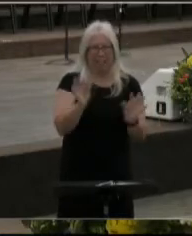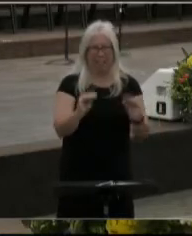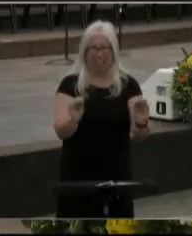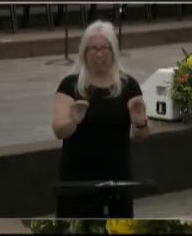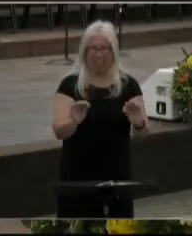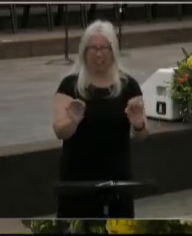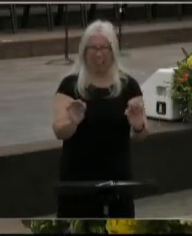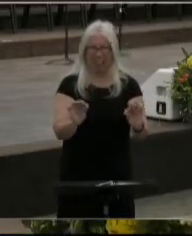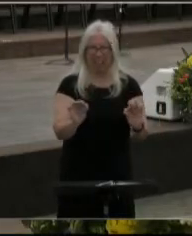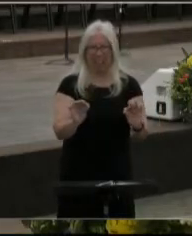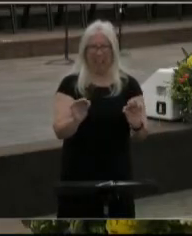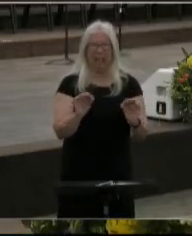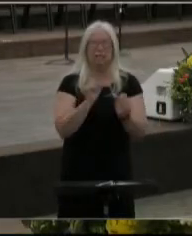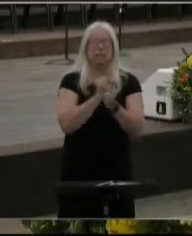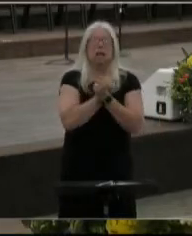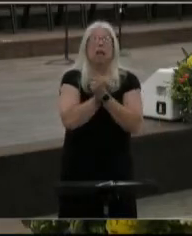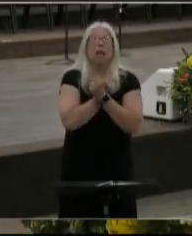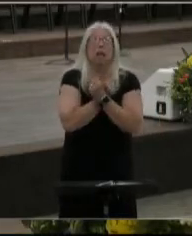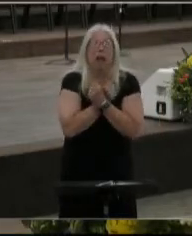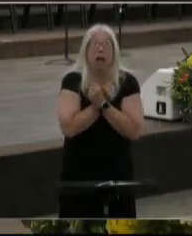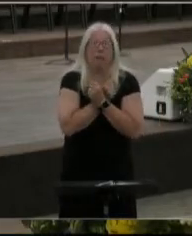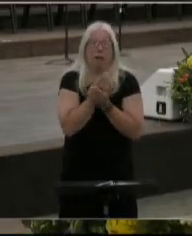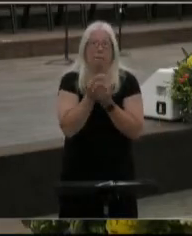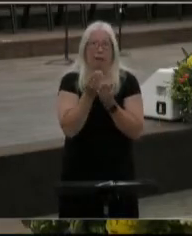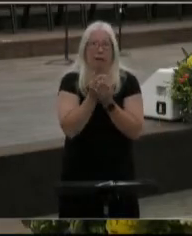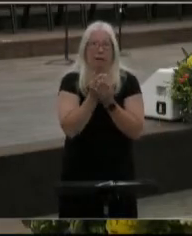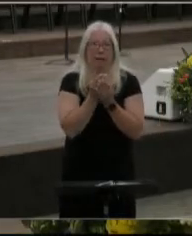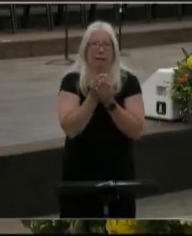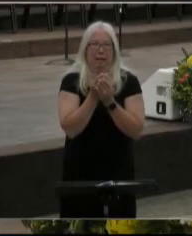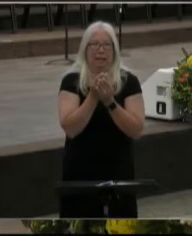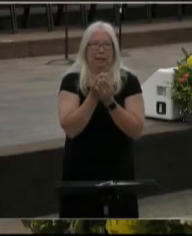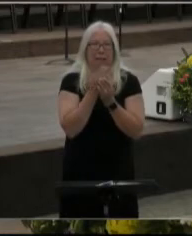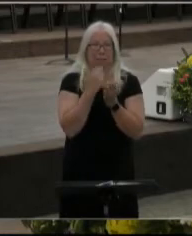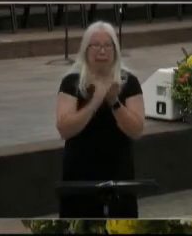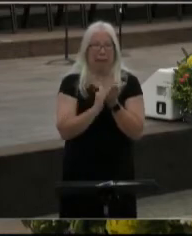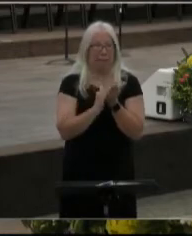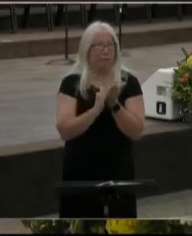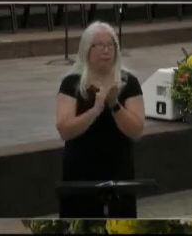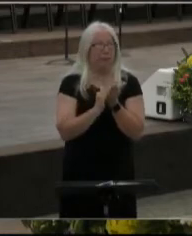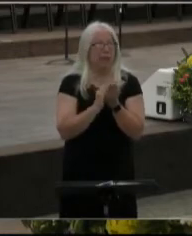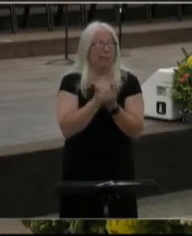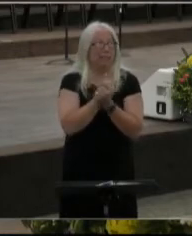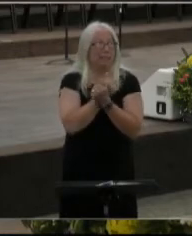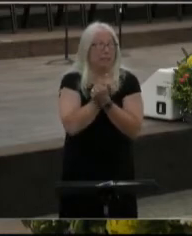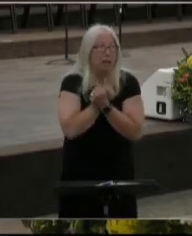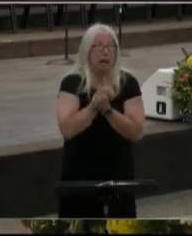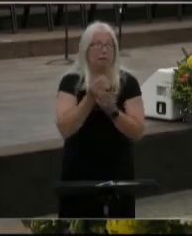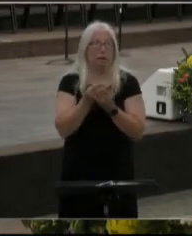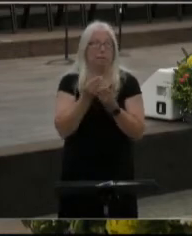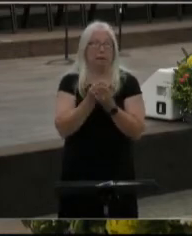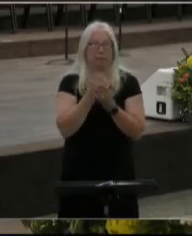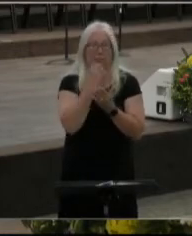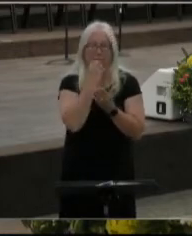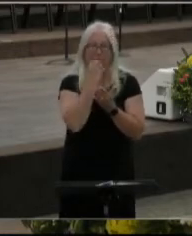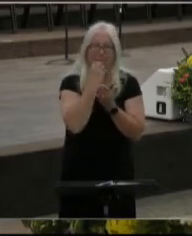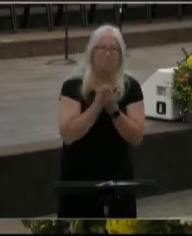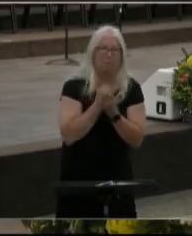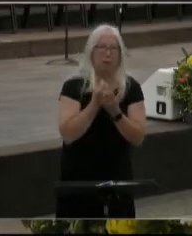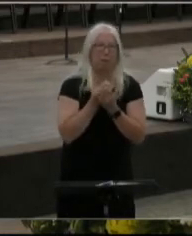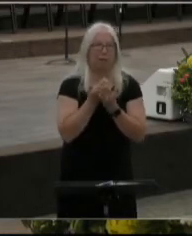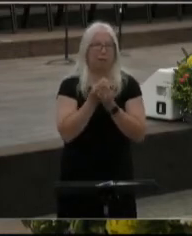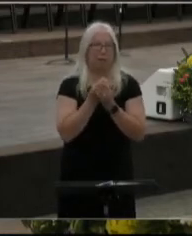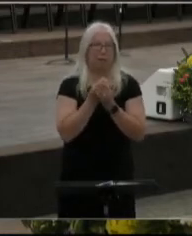nothing. It's the love of money that is the root of all evil. And this love of money, this covetousness,